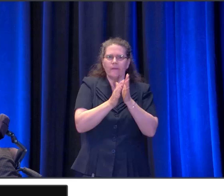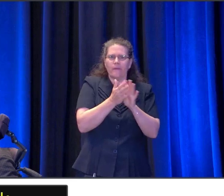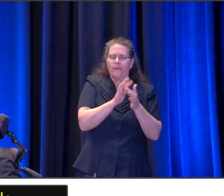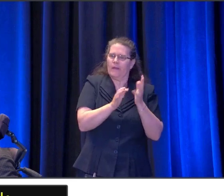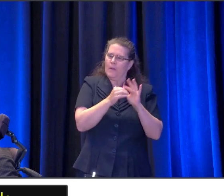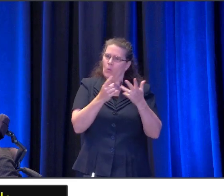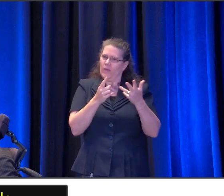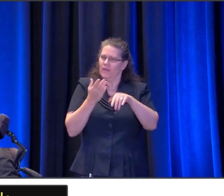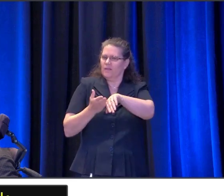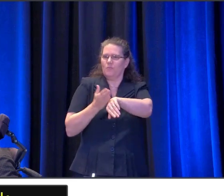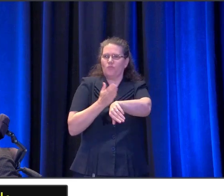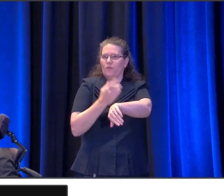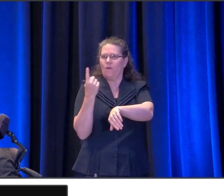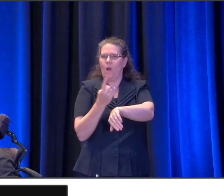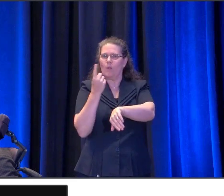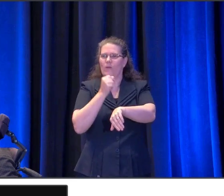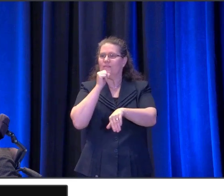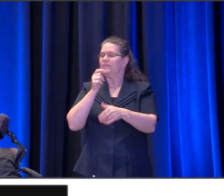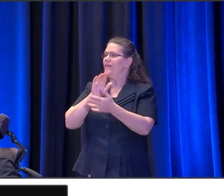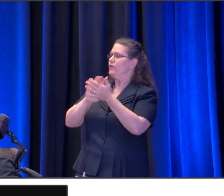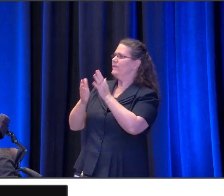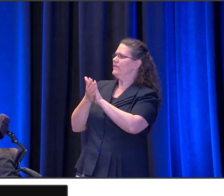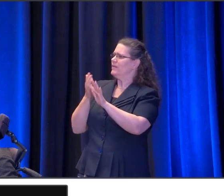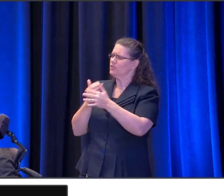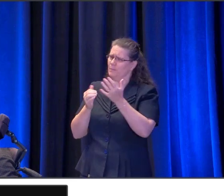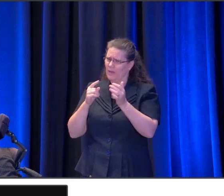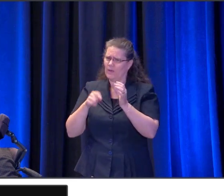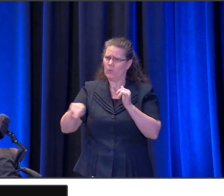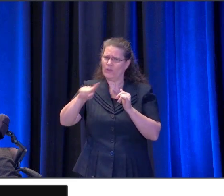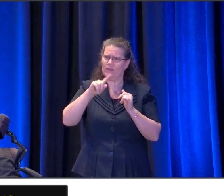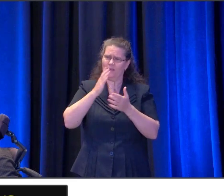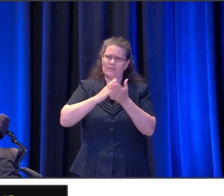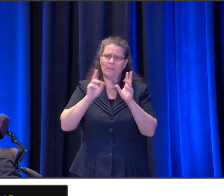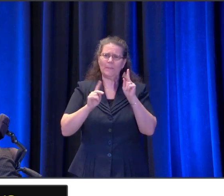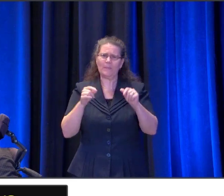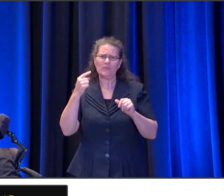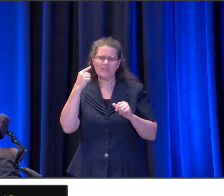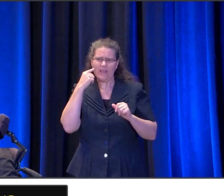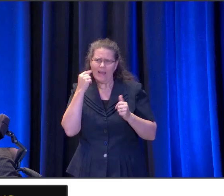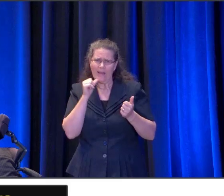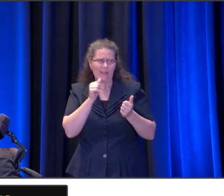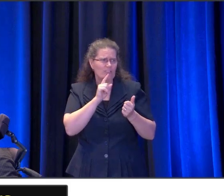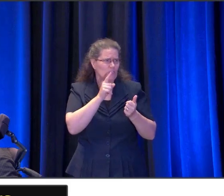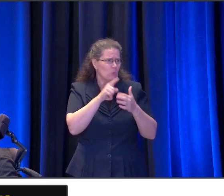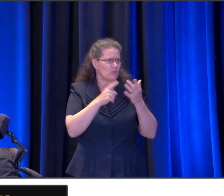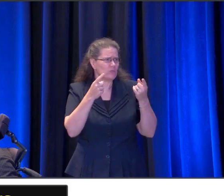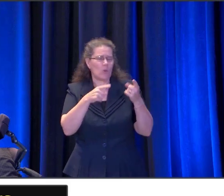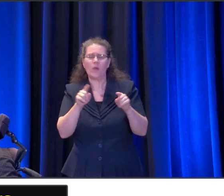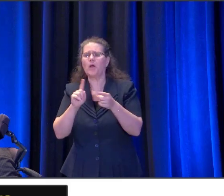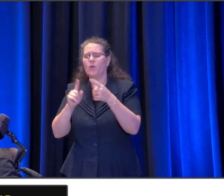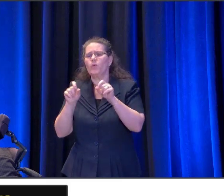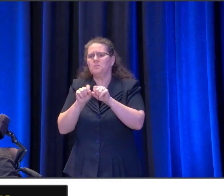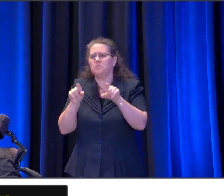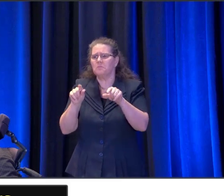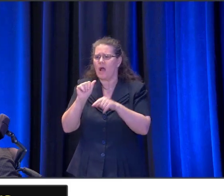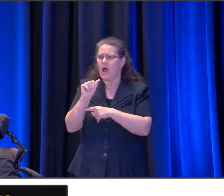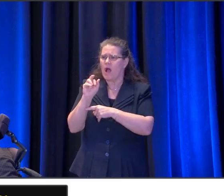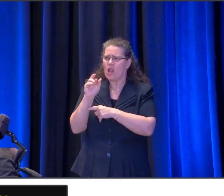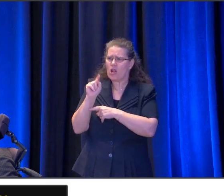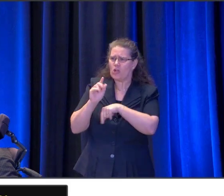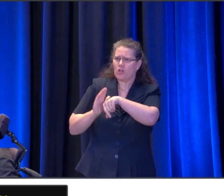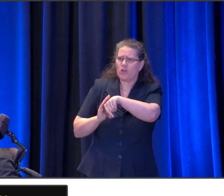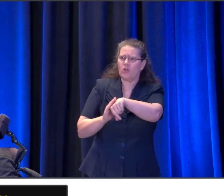do hear that from folks who just don't feel like they know what's going on, despite alerts or despite emails or webinars or all the things that go